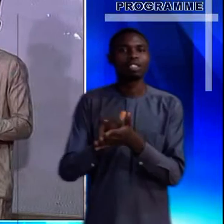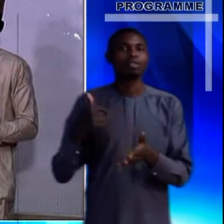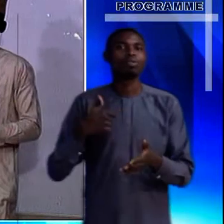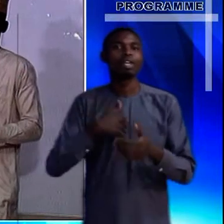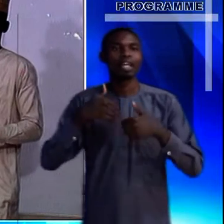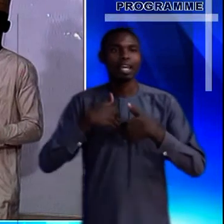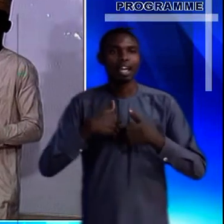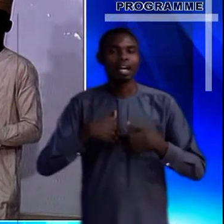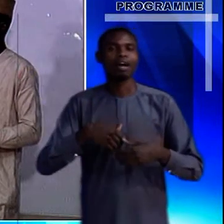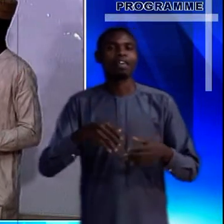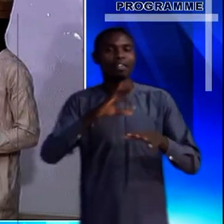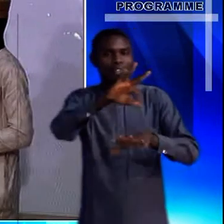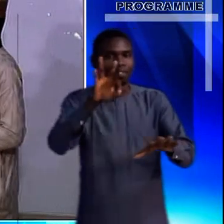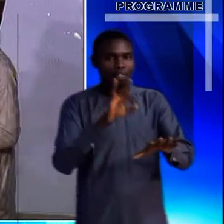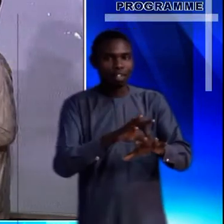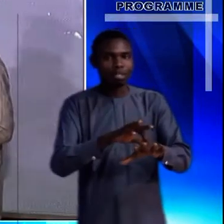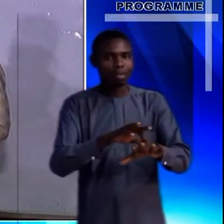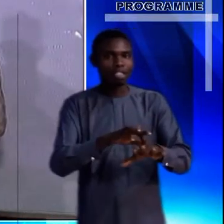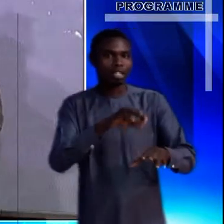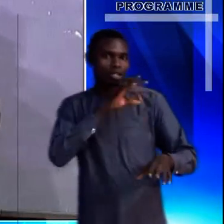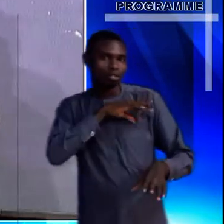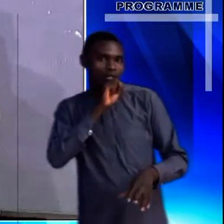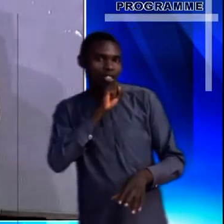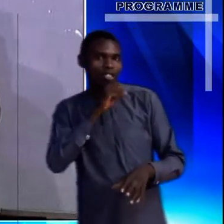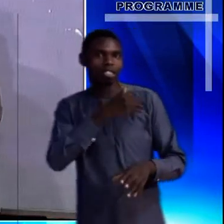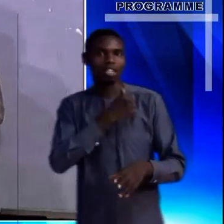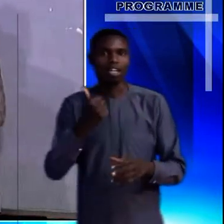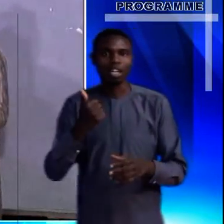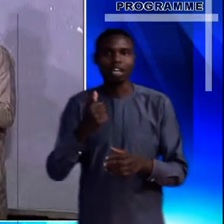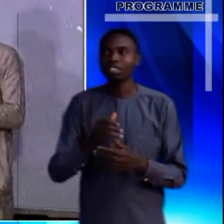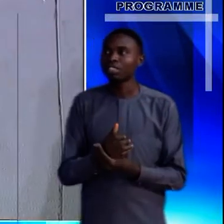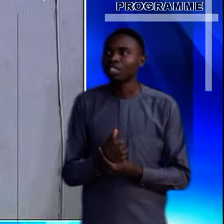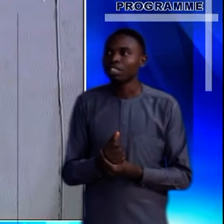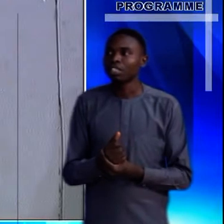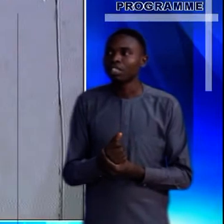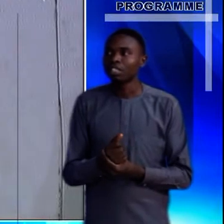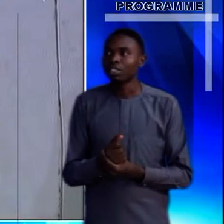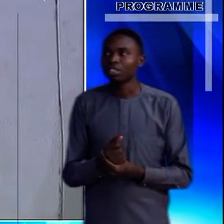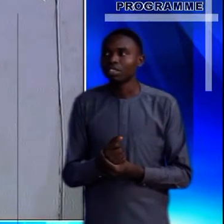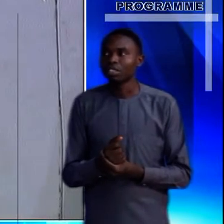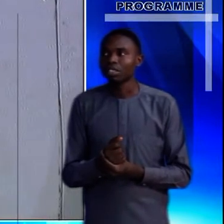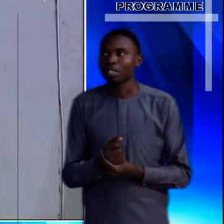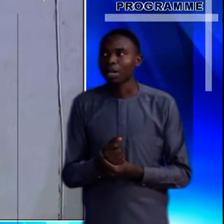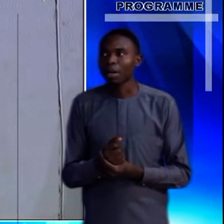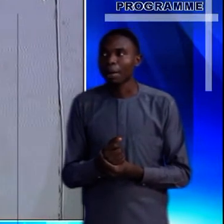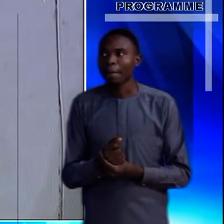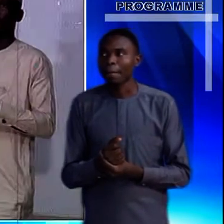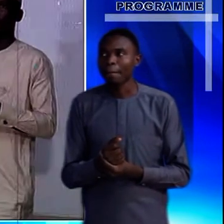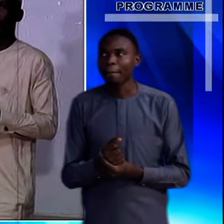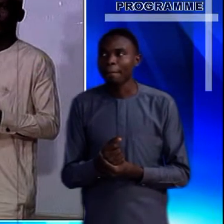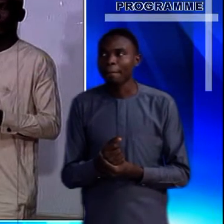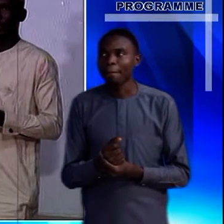derived quantities. Likewise, in units, we have fundamental units and also we